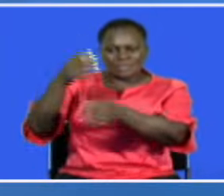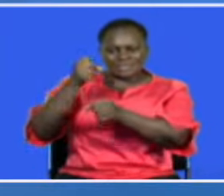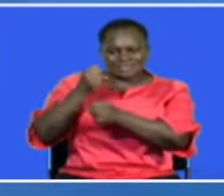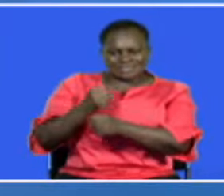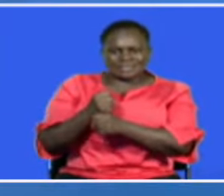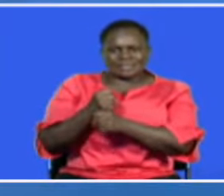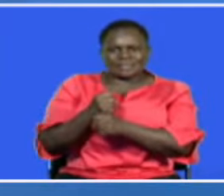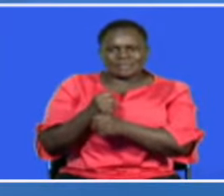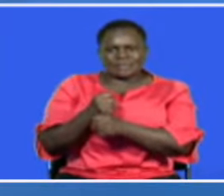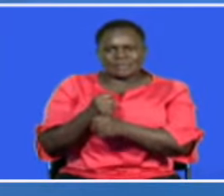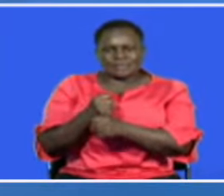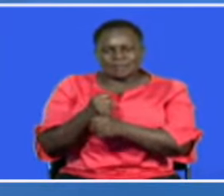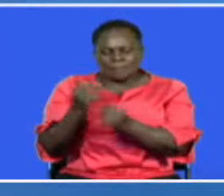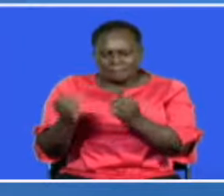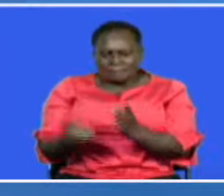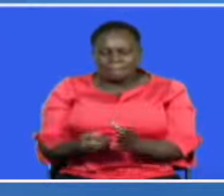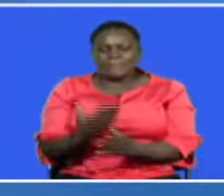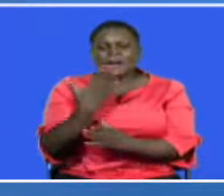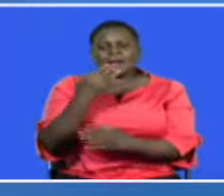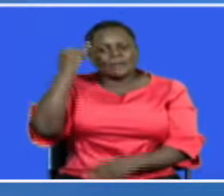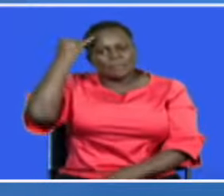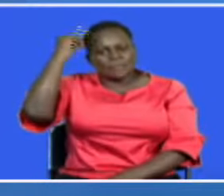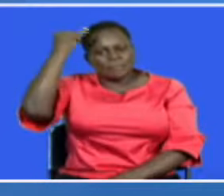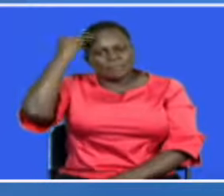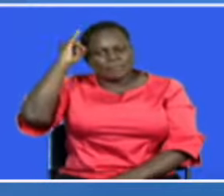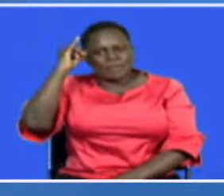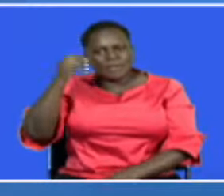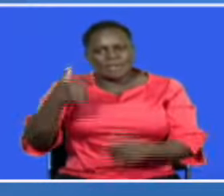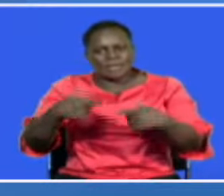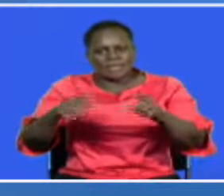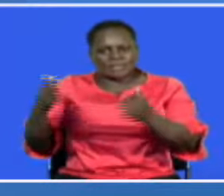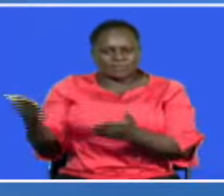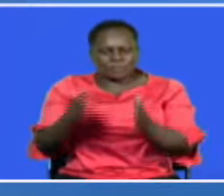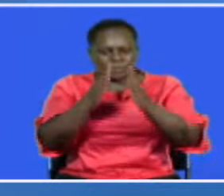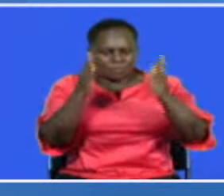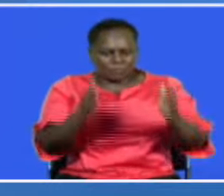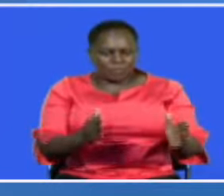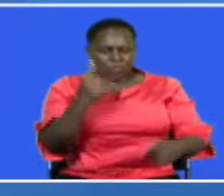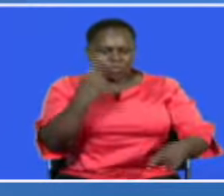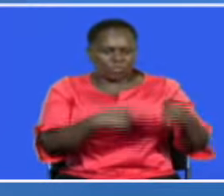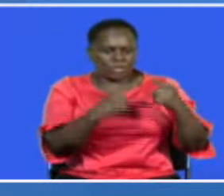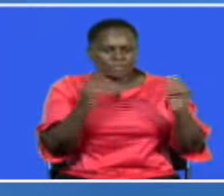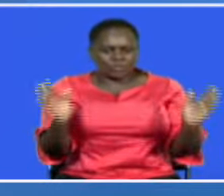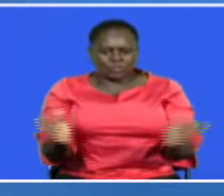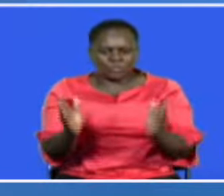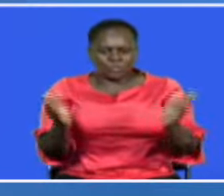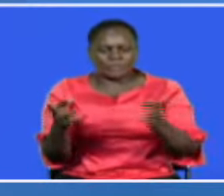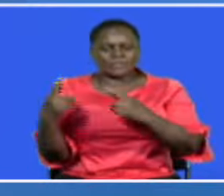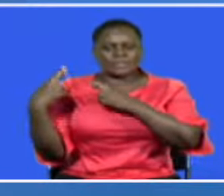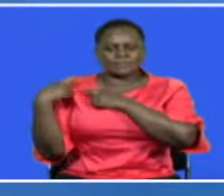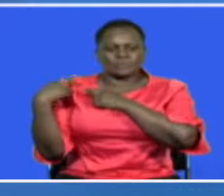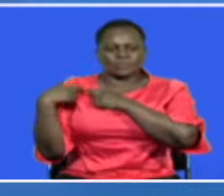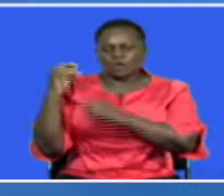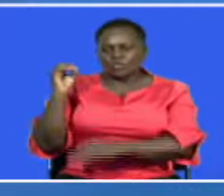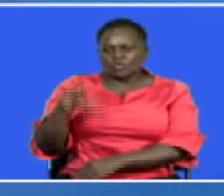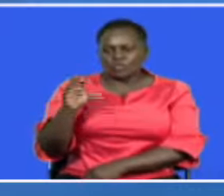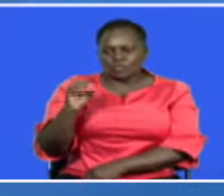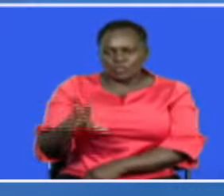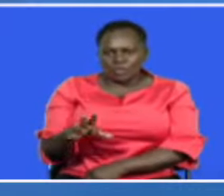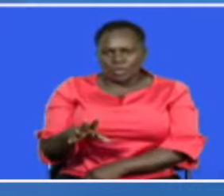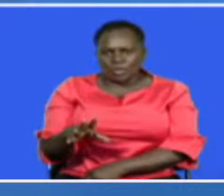organization, Park Pro, have launched an initiative dubbed Leta Carton Park Ushinde to encourage responsible disposal